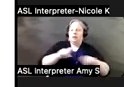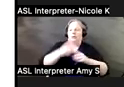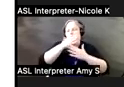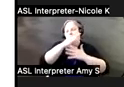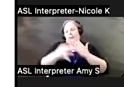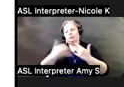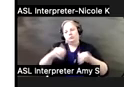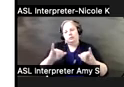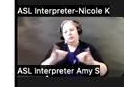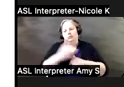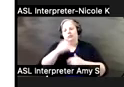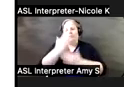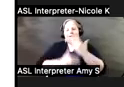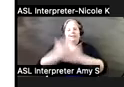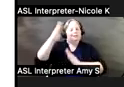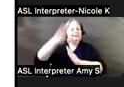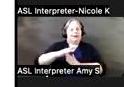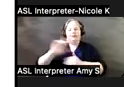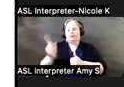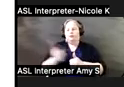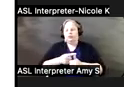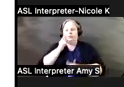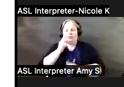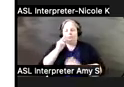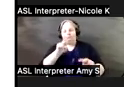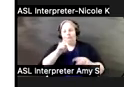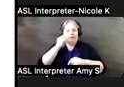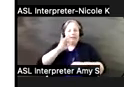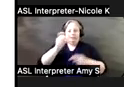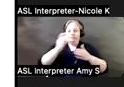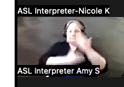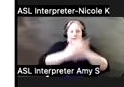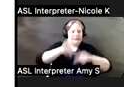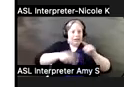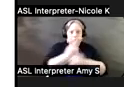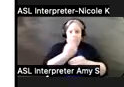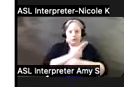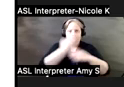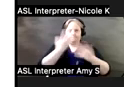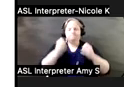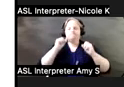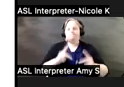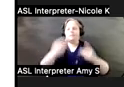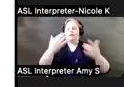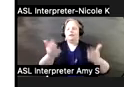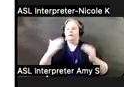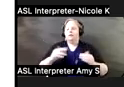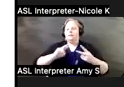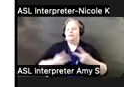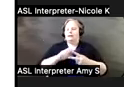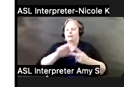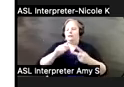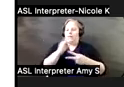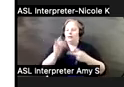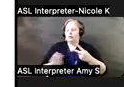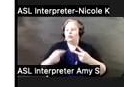the hand's the number one place I look. But if someone can't access a control using their hands for fine motor control, the next best option is actually